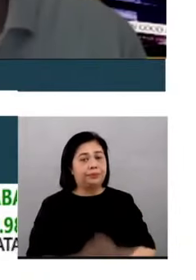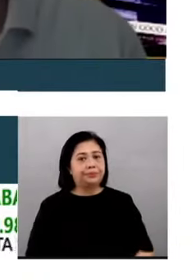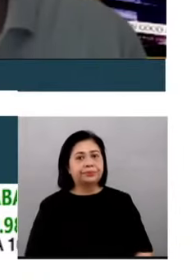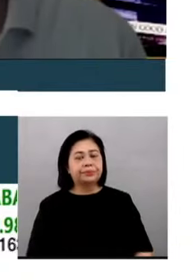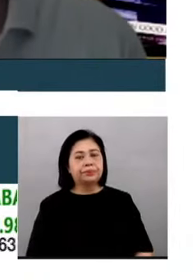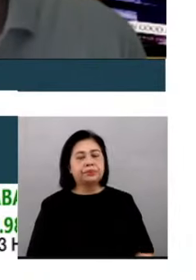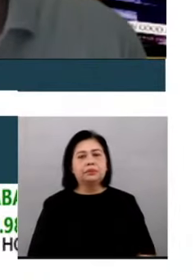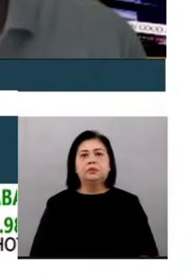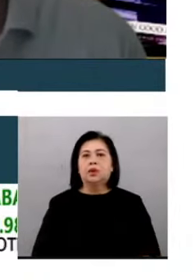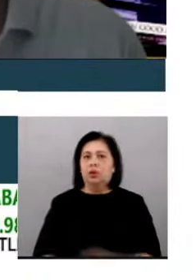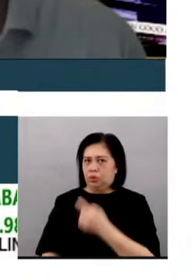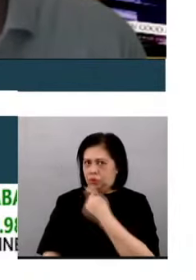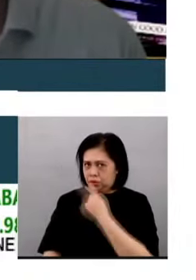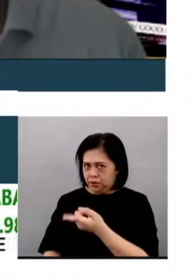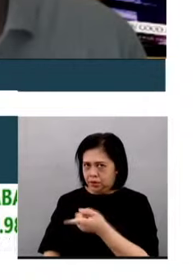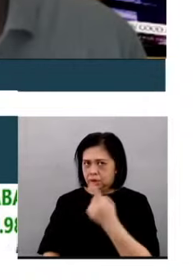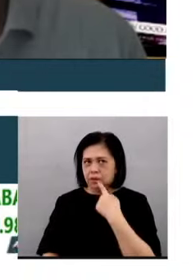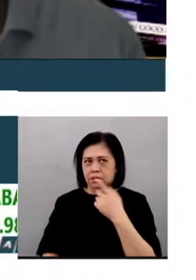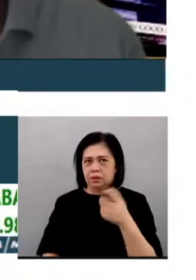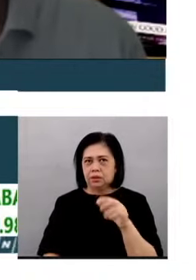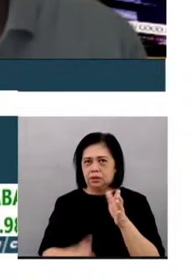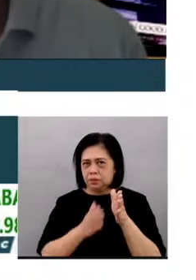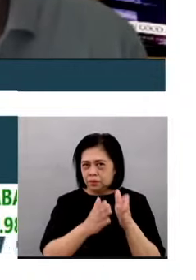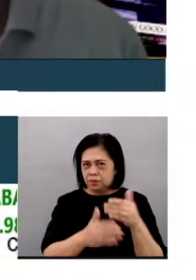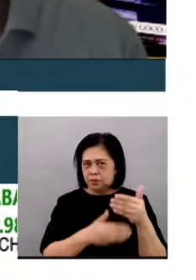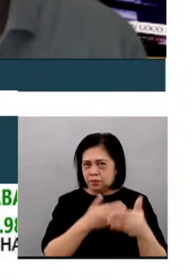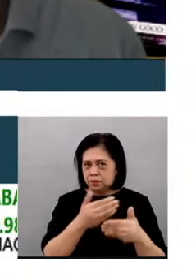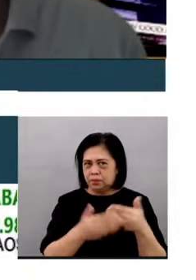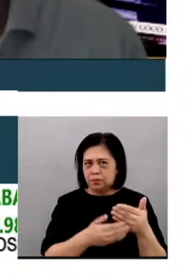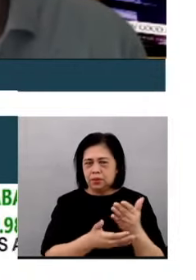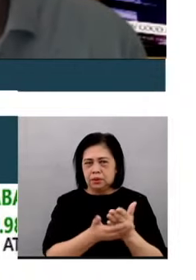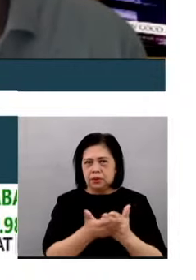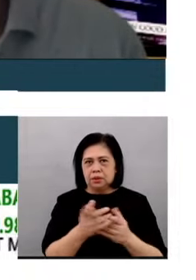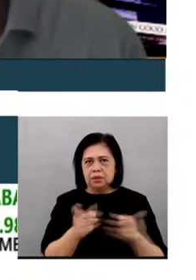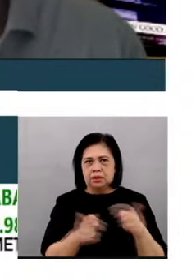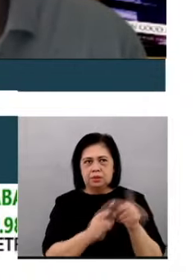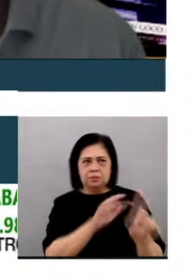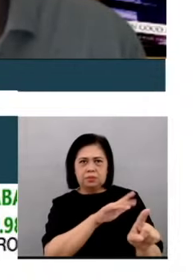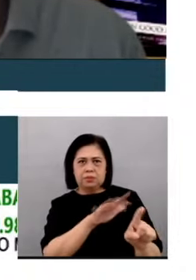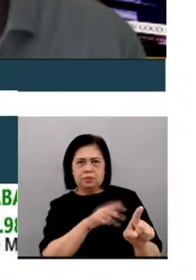You say that she's been systematic, while some have observed that